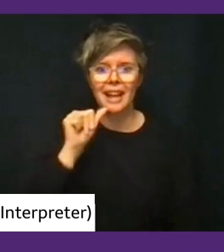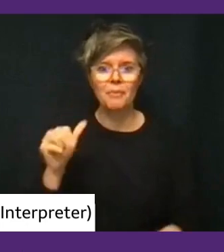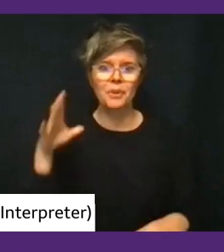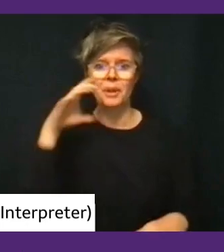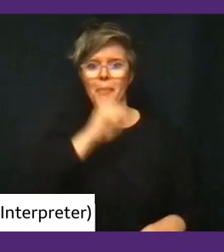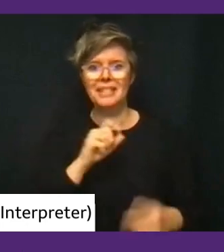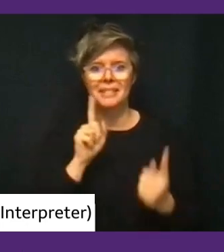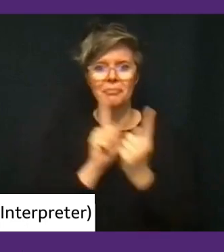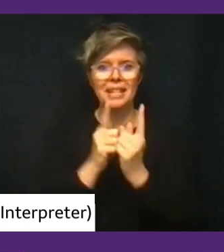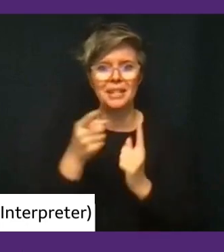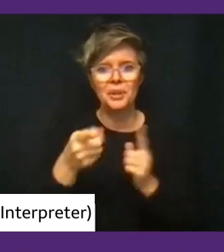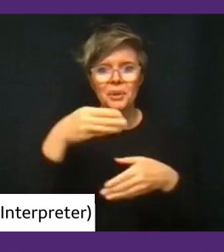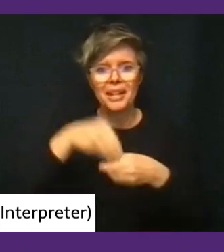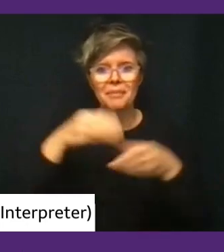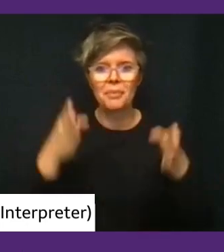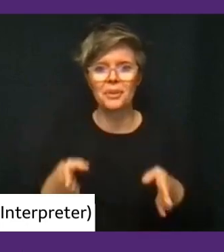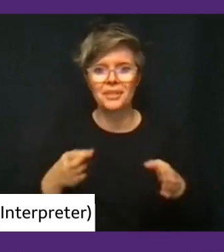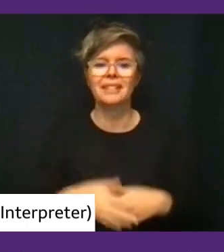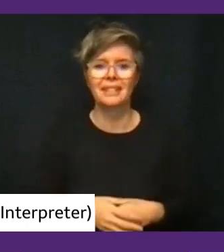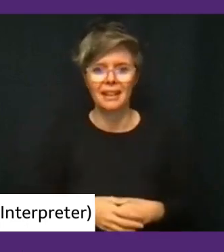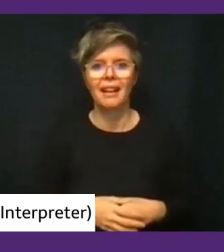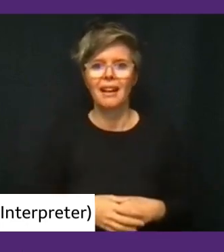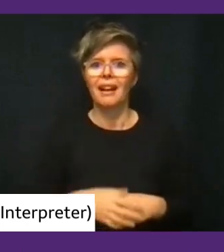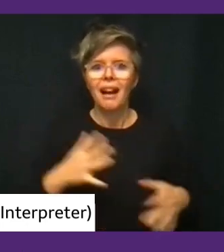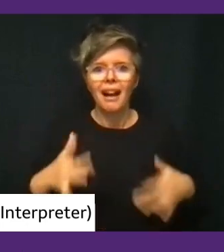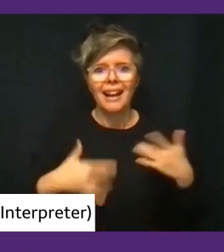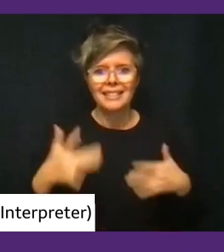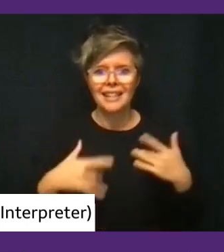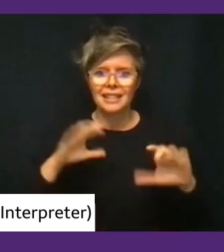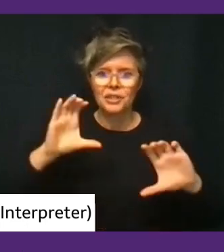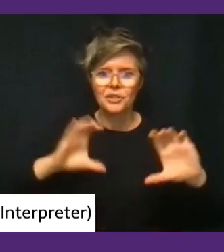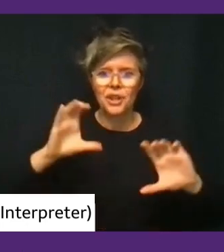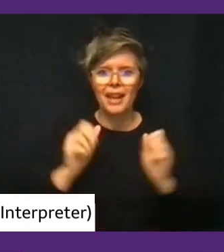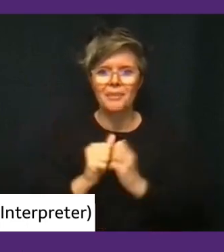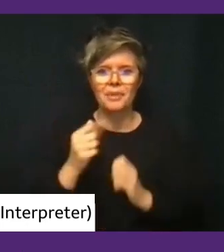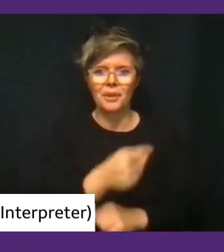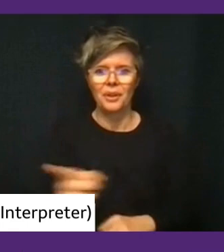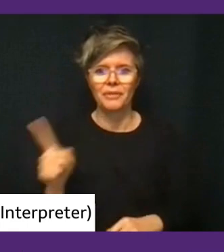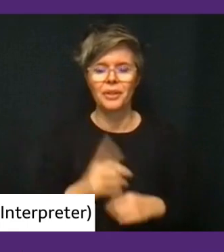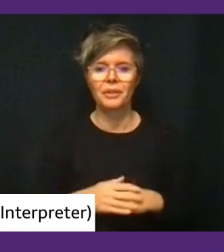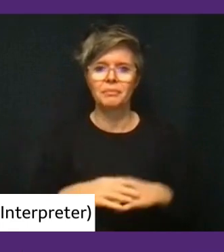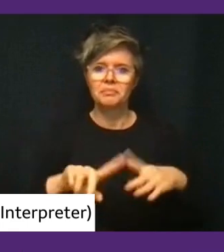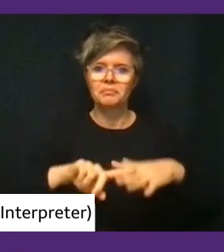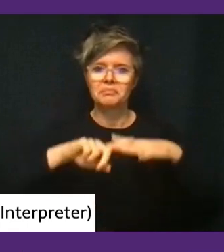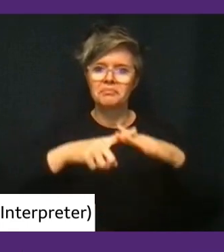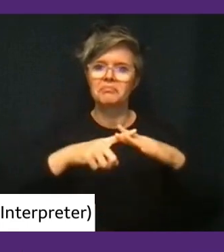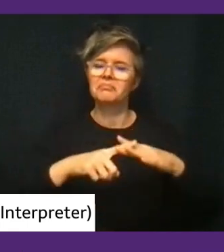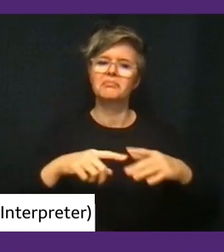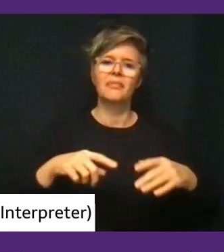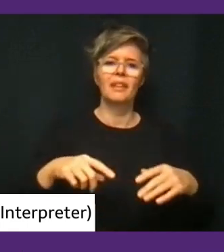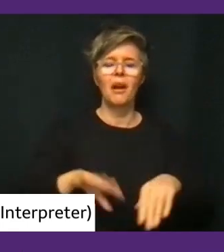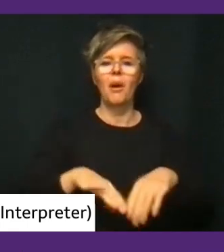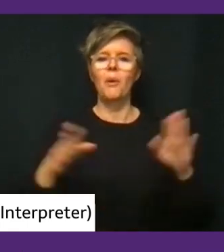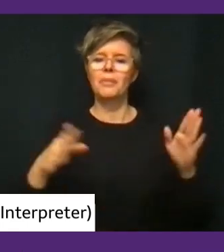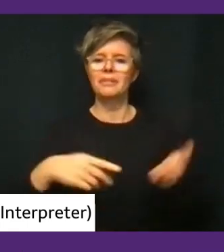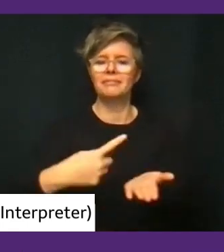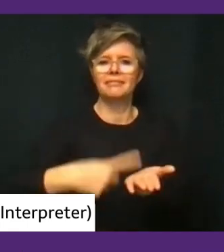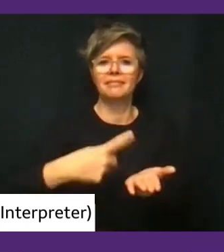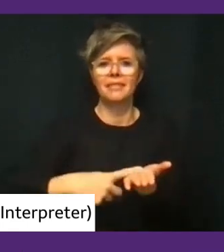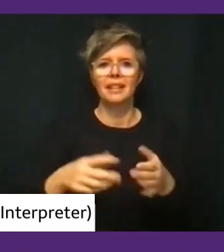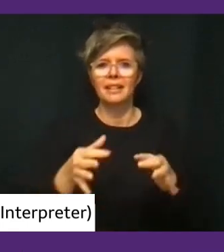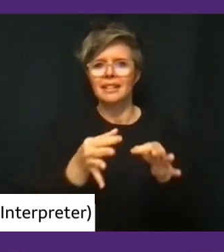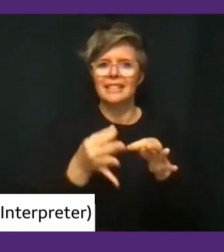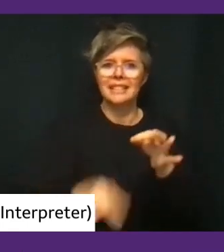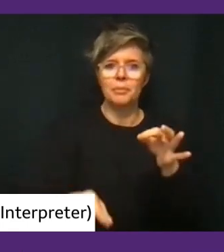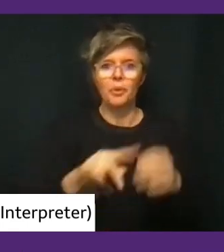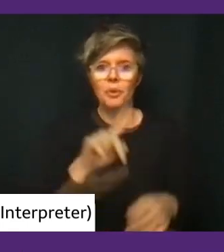We're really excited to be chatting to you guys today. And let's kick off with a fairly simple question about the change that the